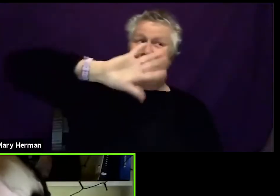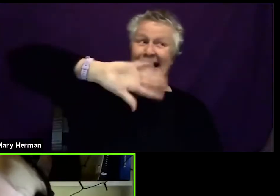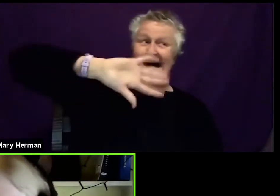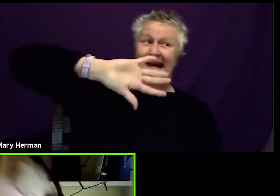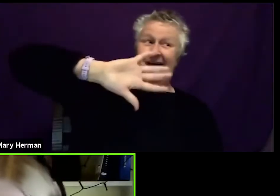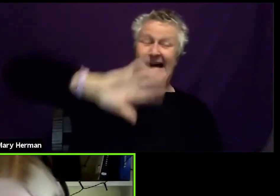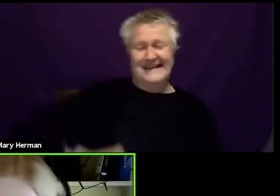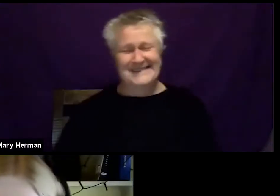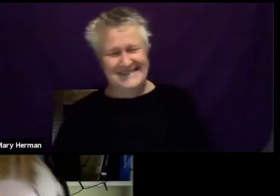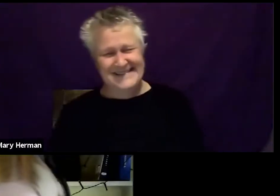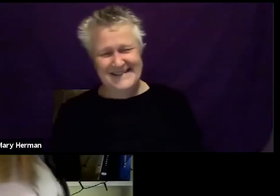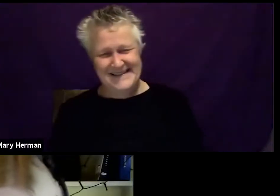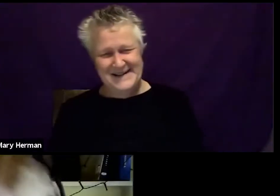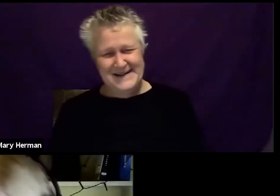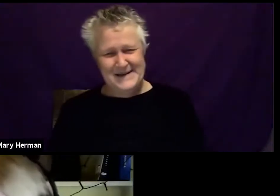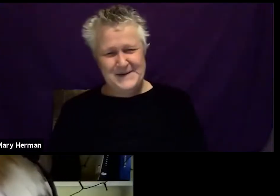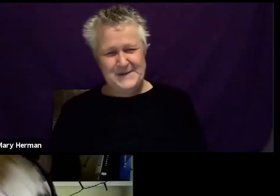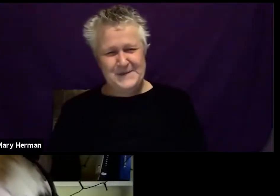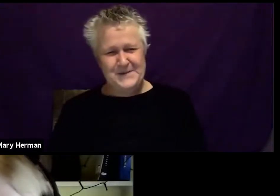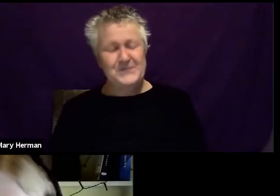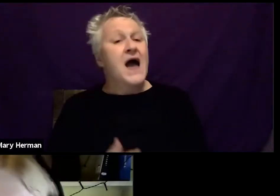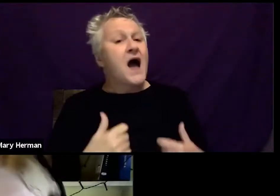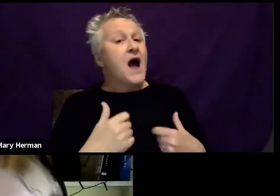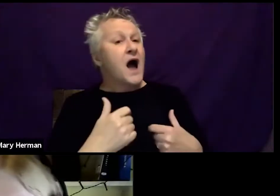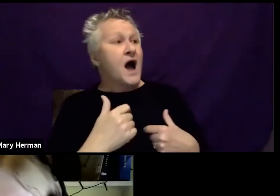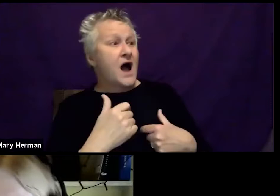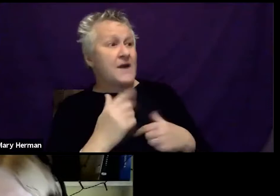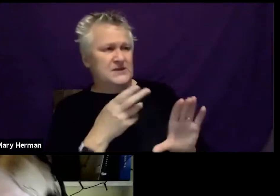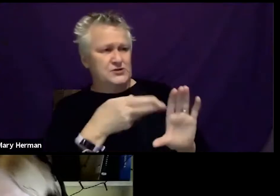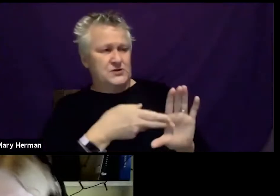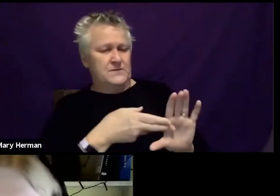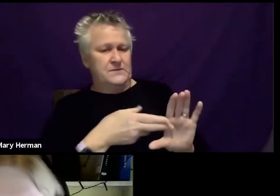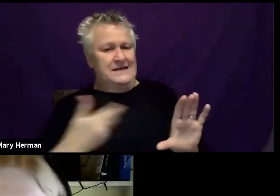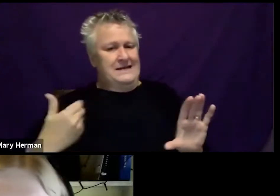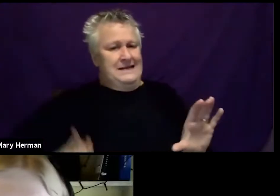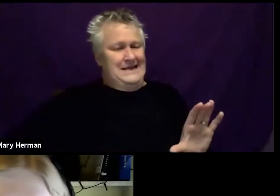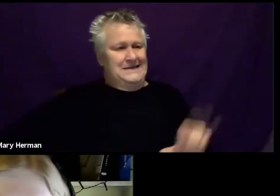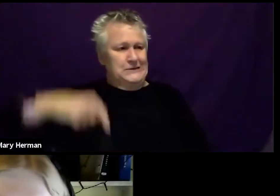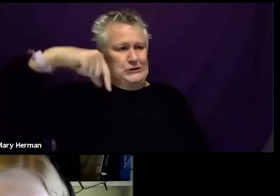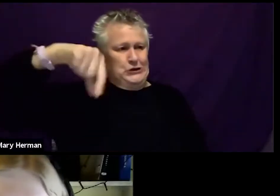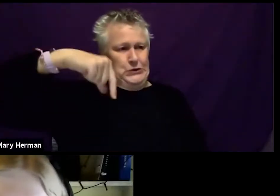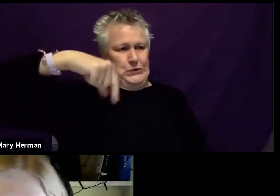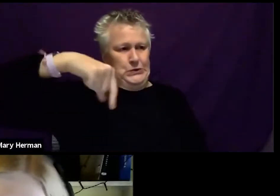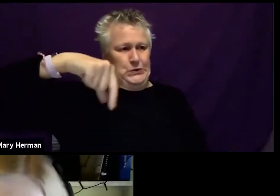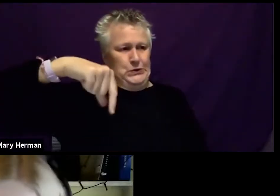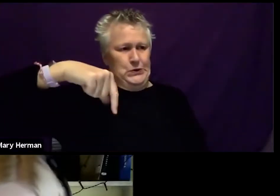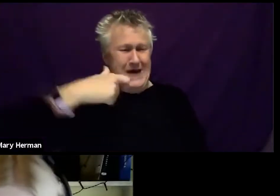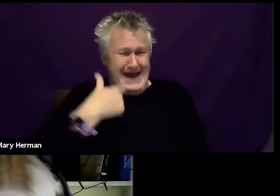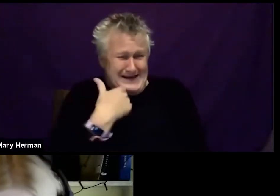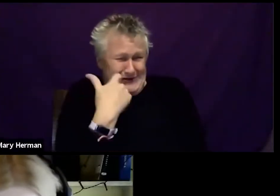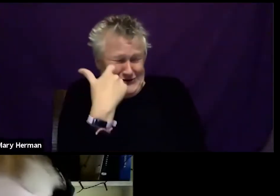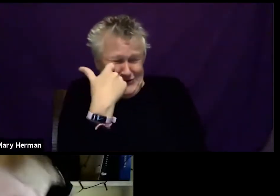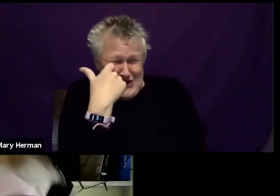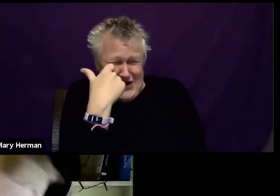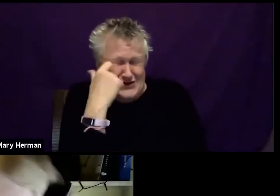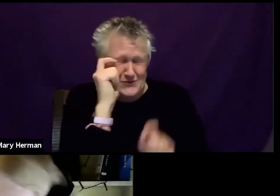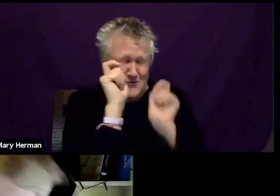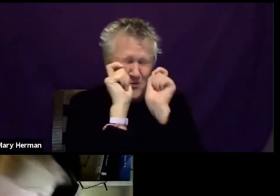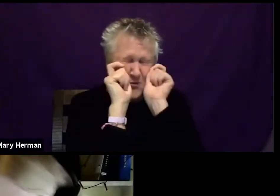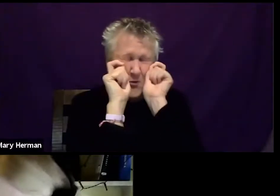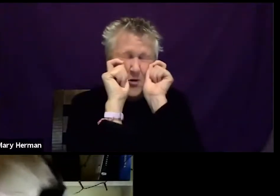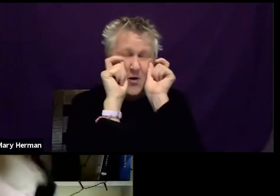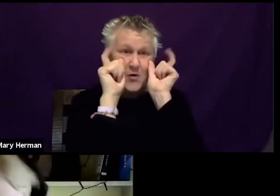Great. Okay. I'm gonna jump in here. This is Q, and I just woke up and jumped on the